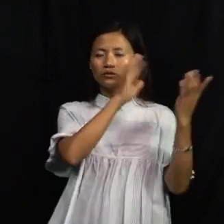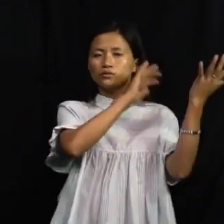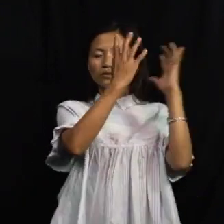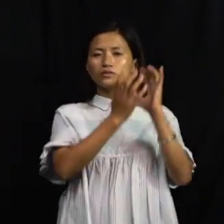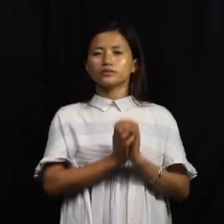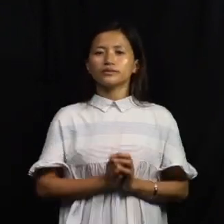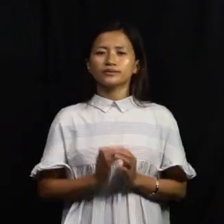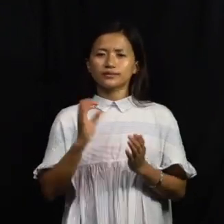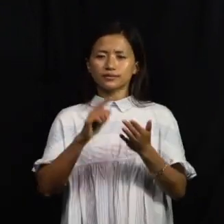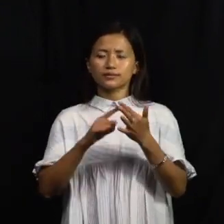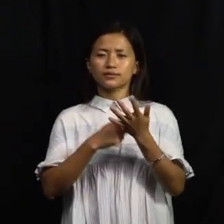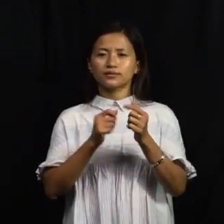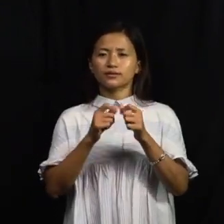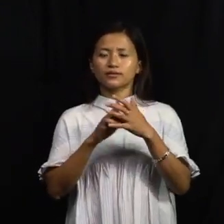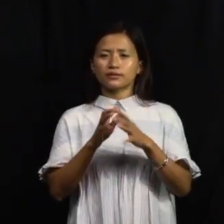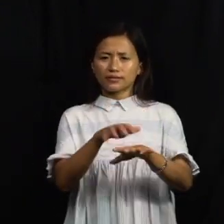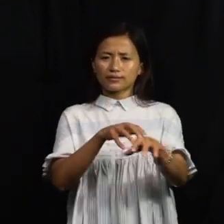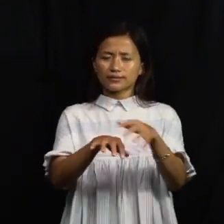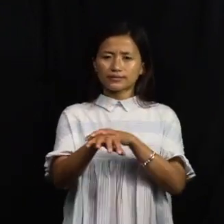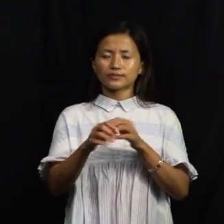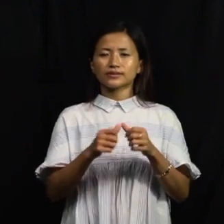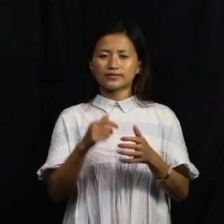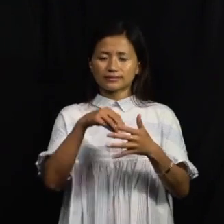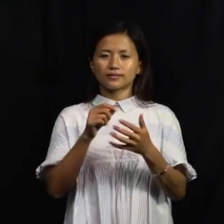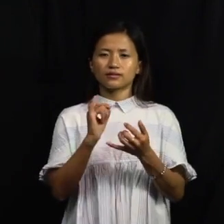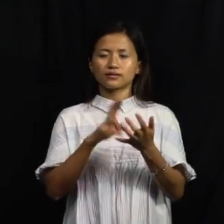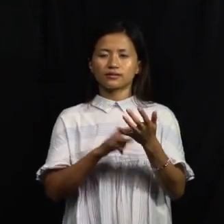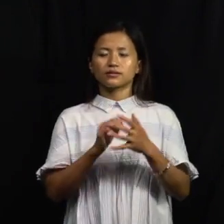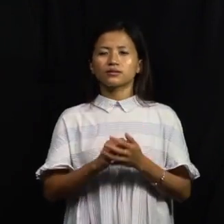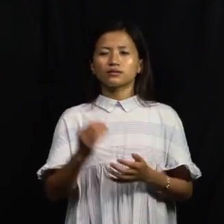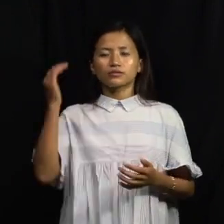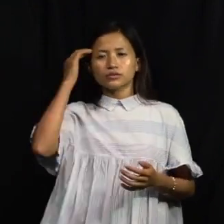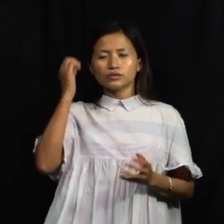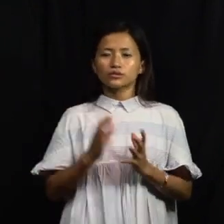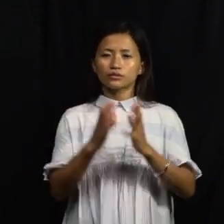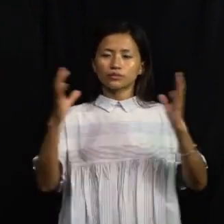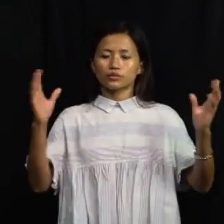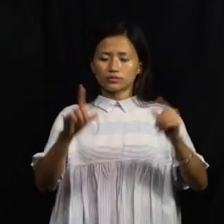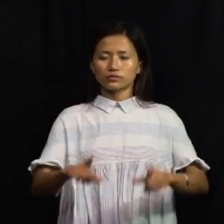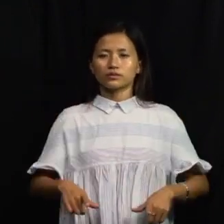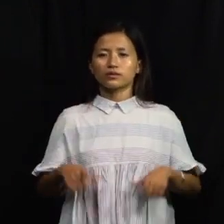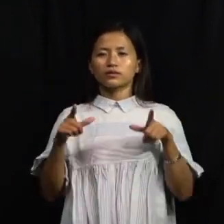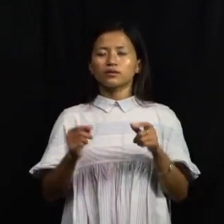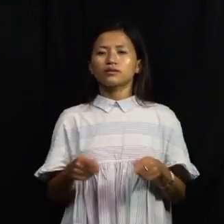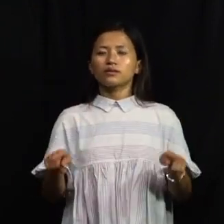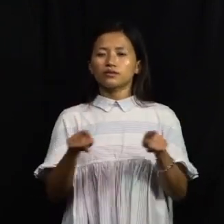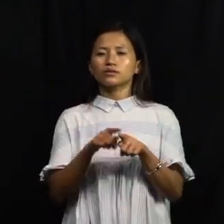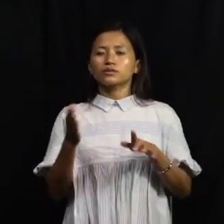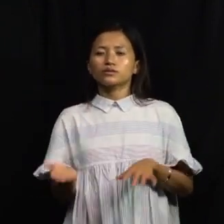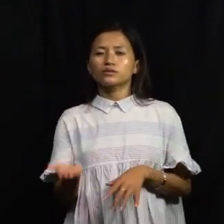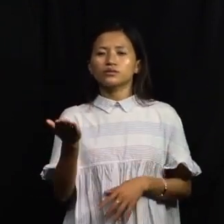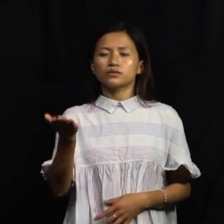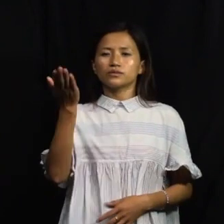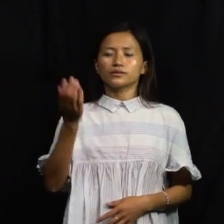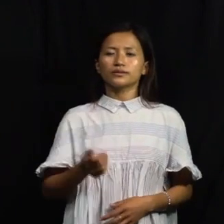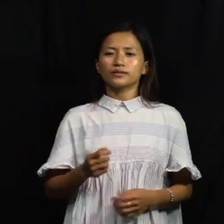have certain animal instincts, or we don't know much about life, right? But as we grow in life,